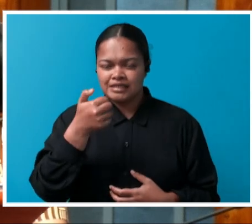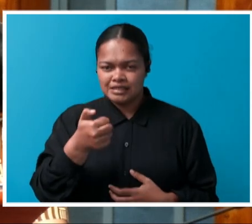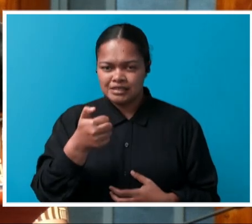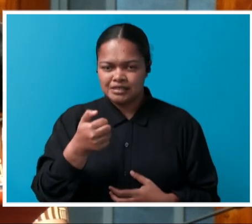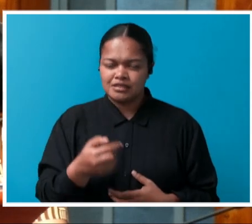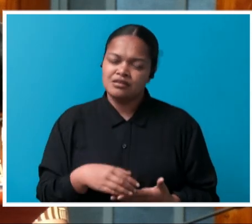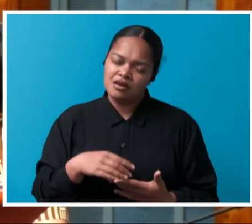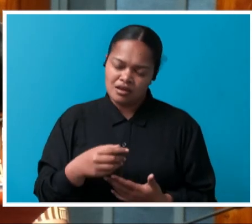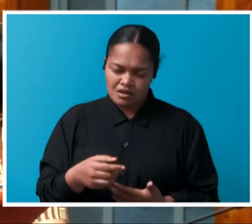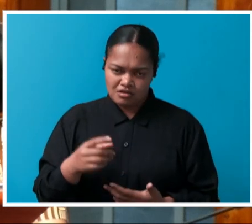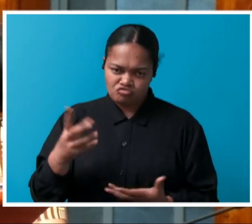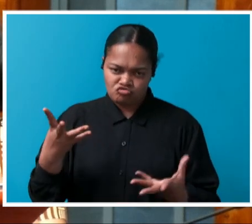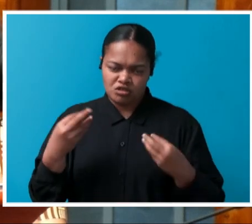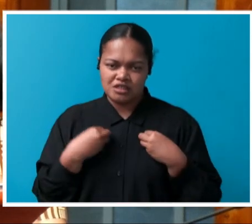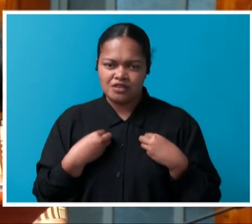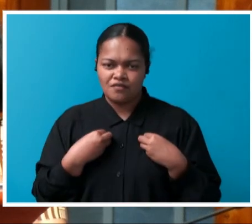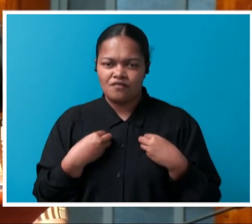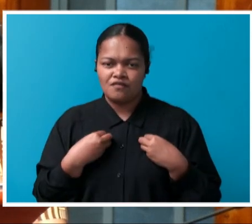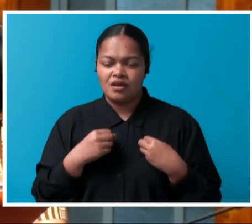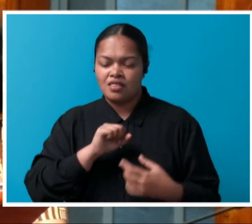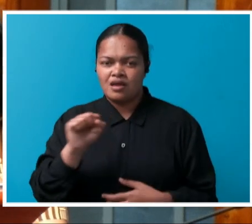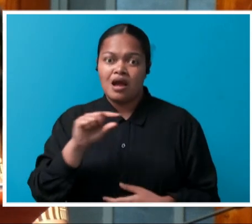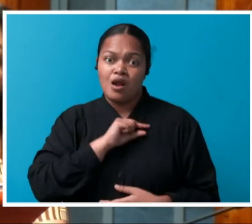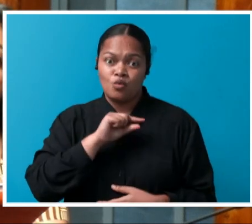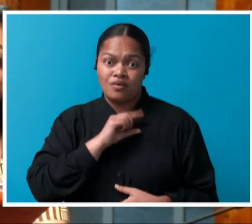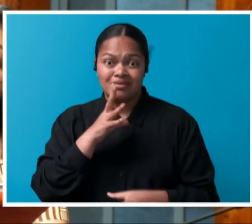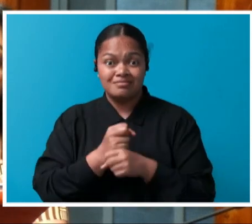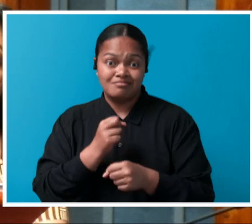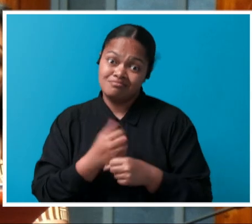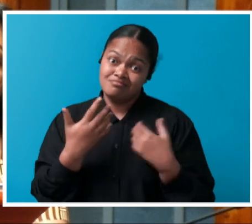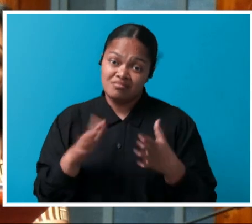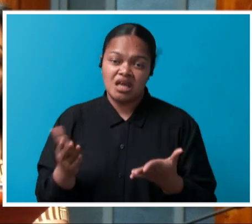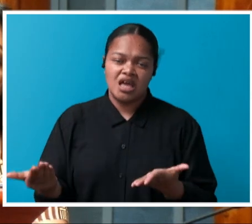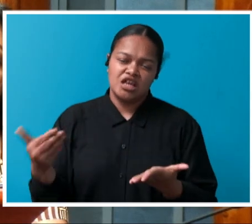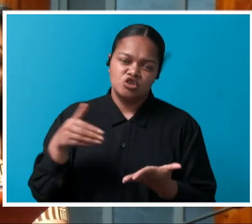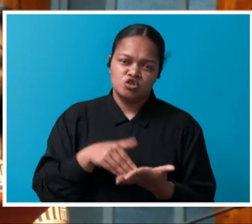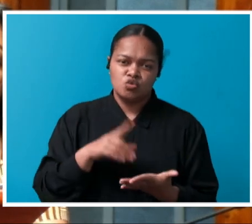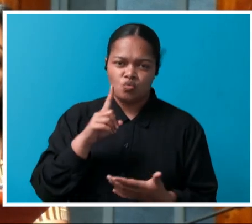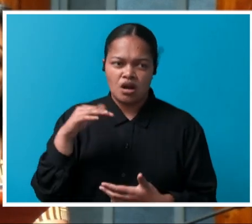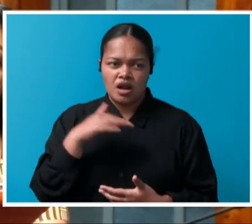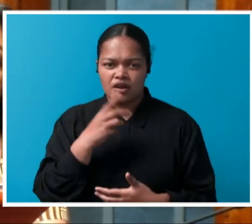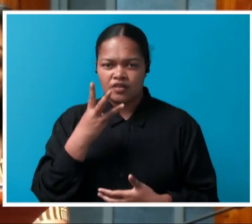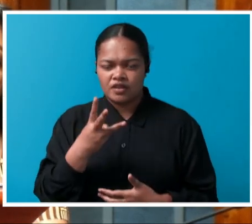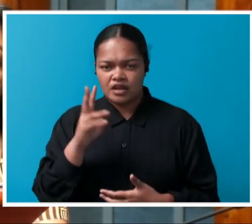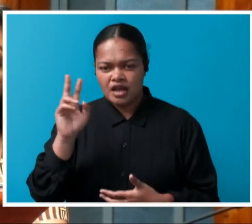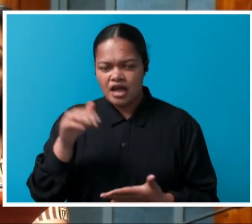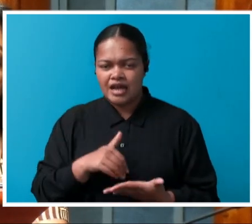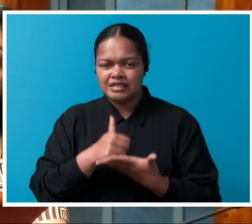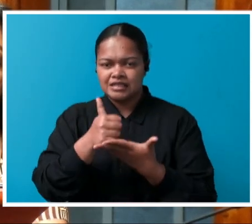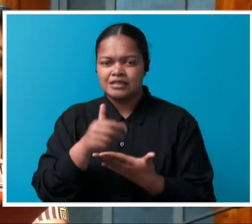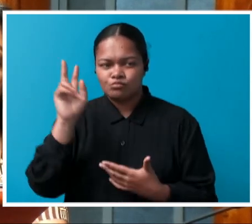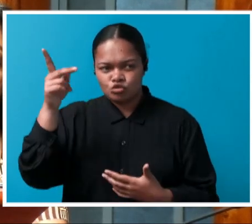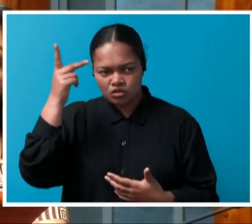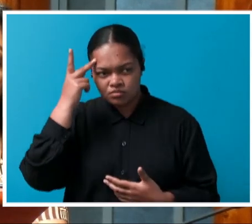salary upgrades due to upgrade of their qualifications, and in addition, 103 assistant principals